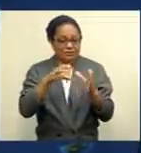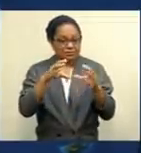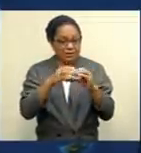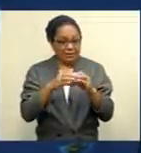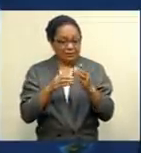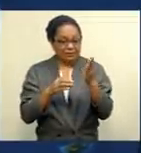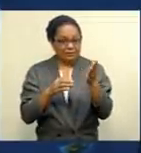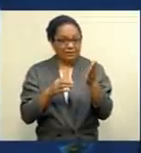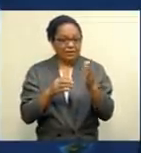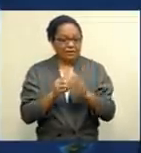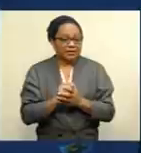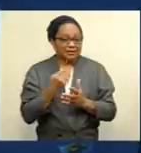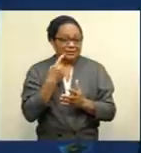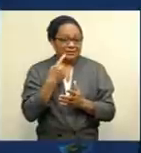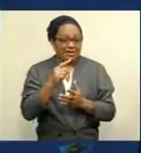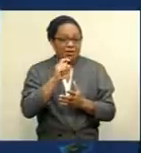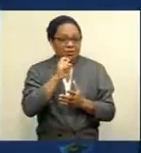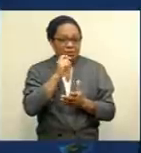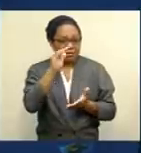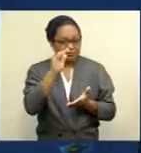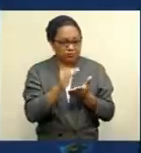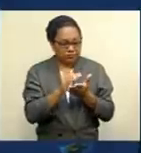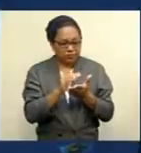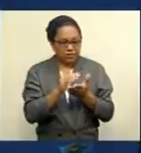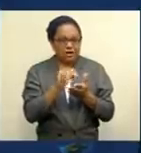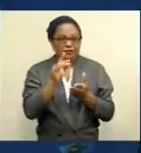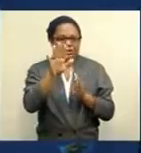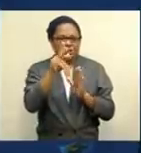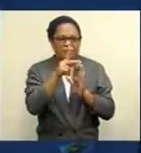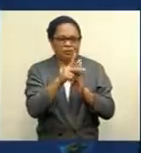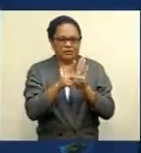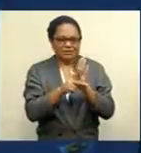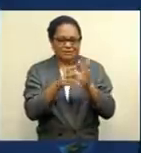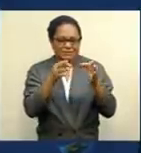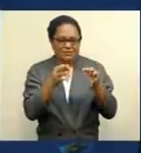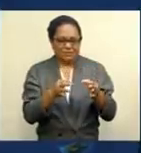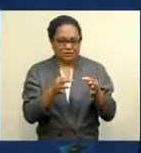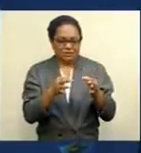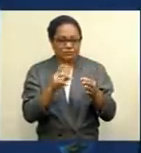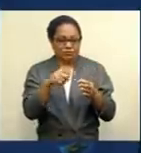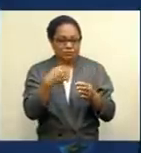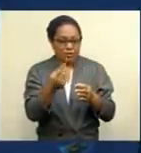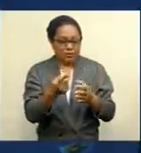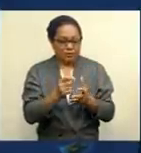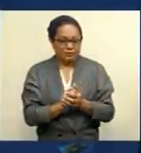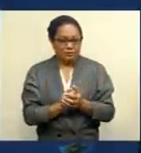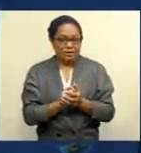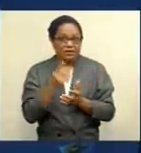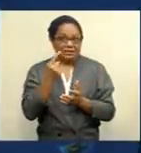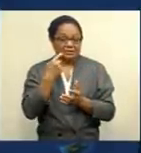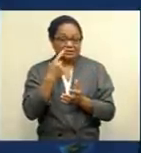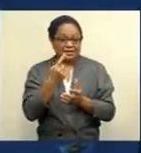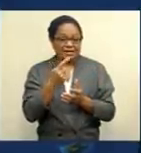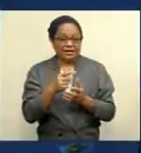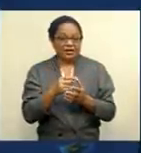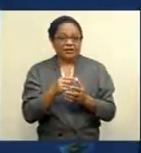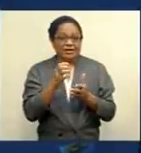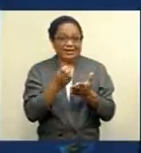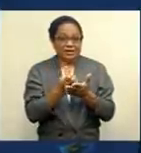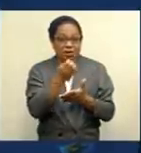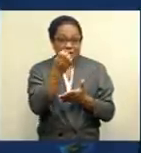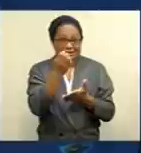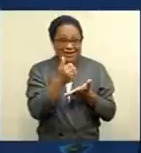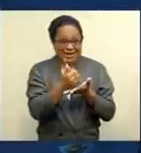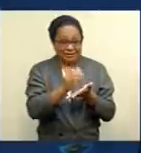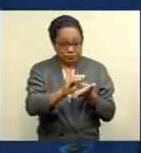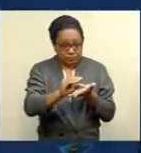is expected to cut back its stimulus in their policy decision tomorrow. They are expected to unwind the emergency economic aid it had